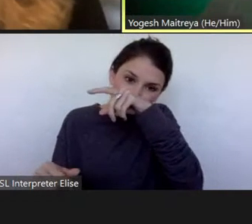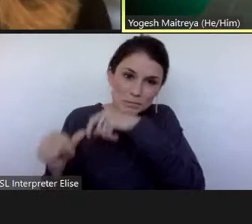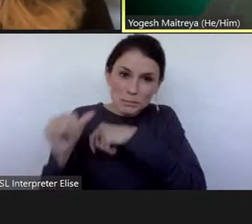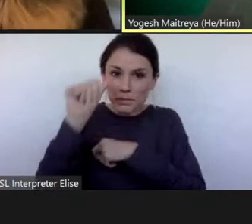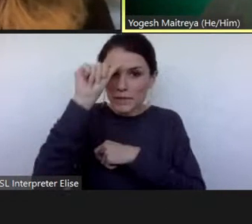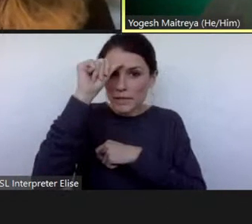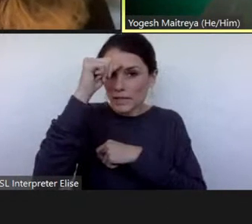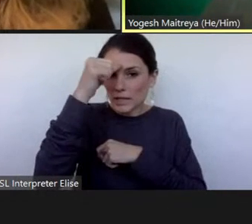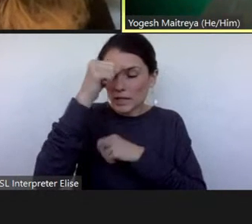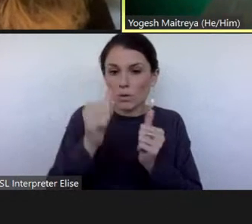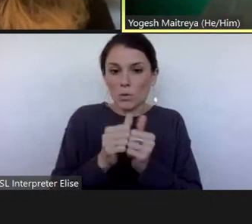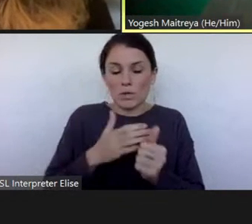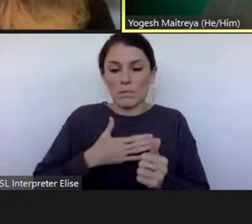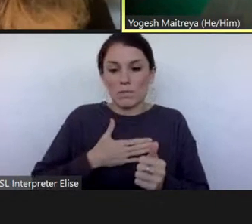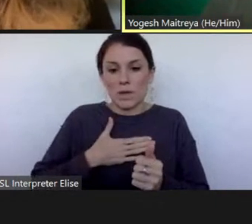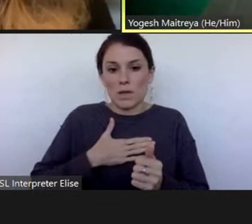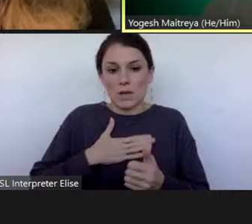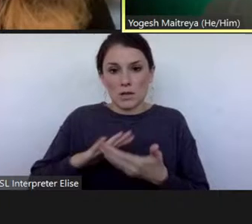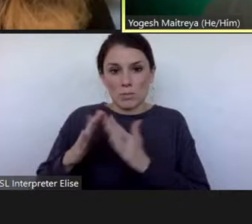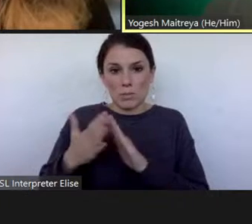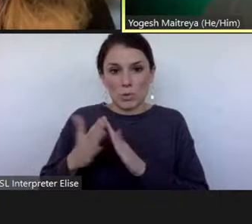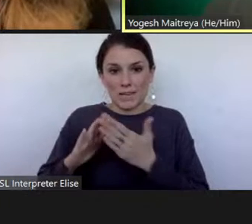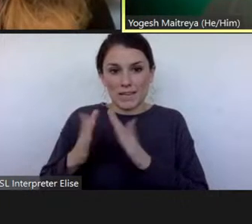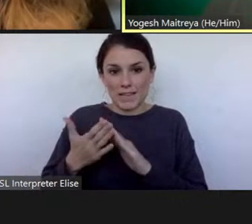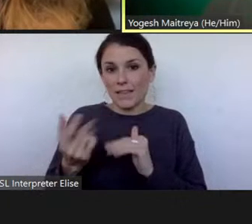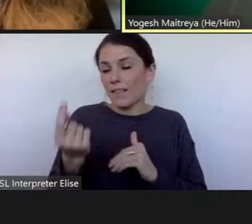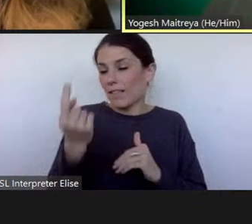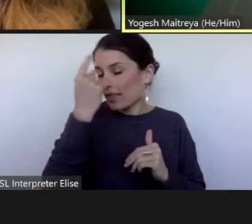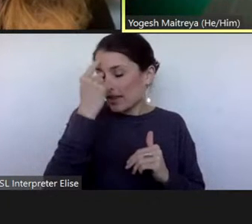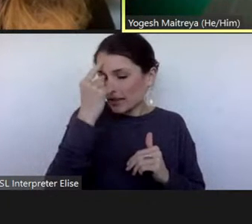India, with my community, things